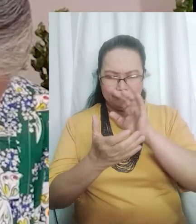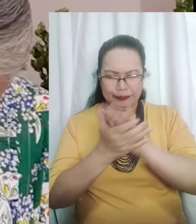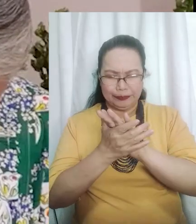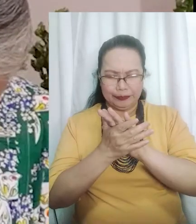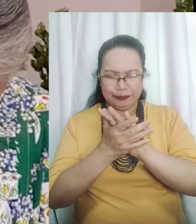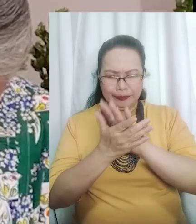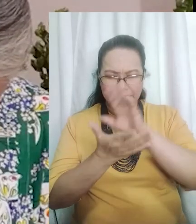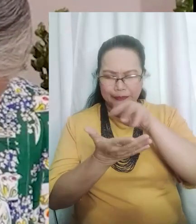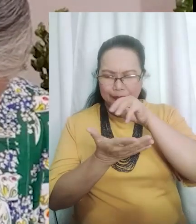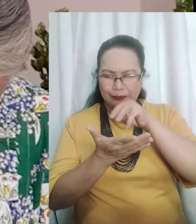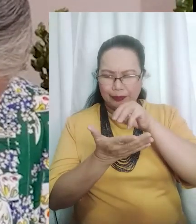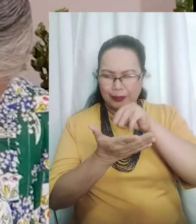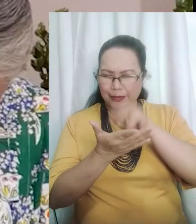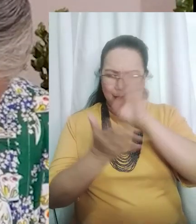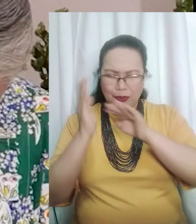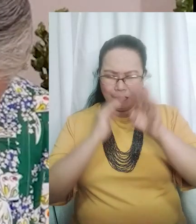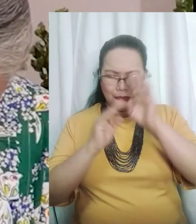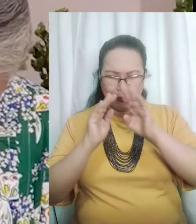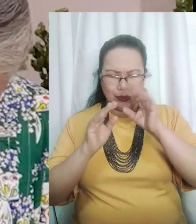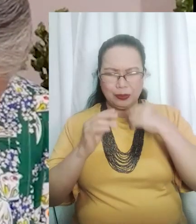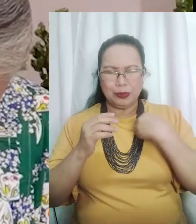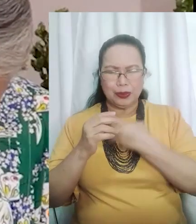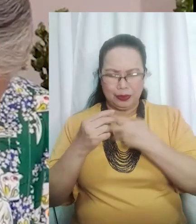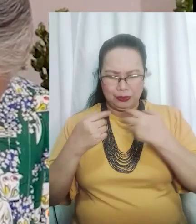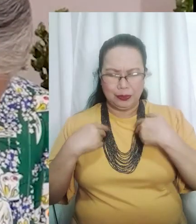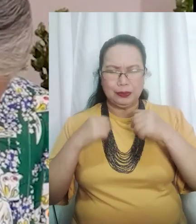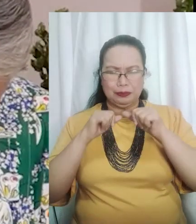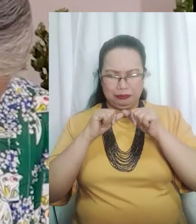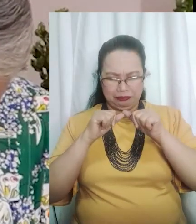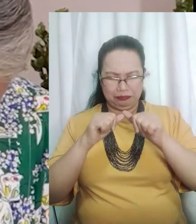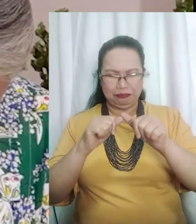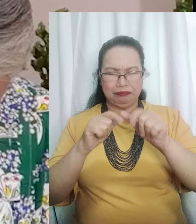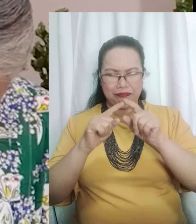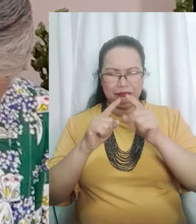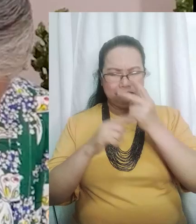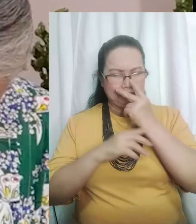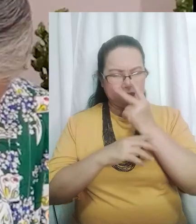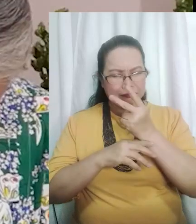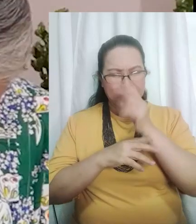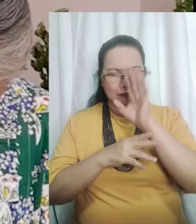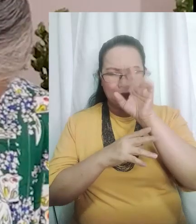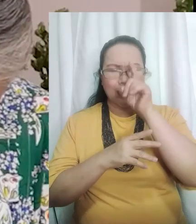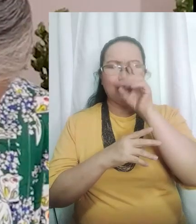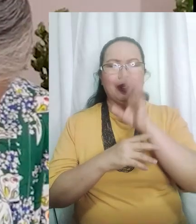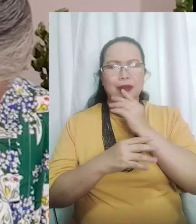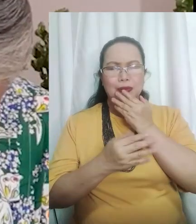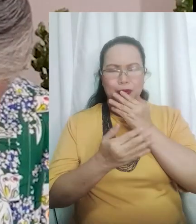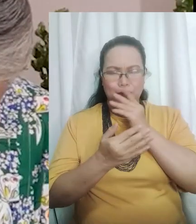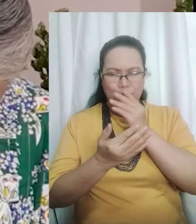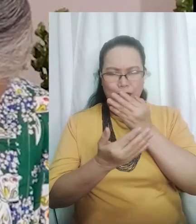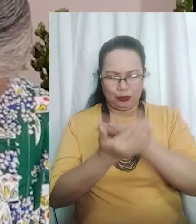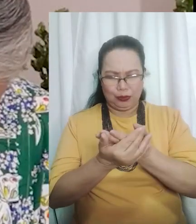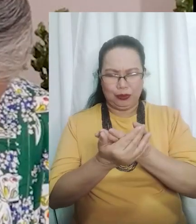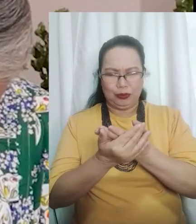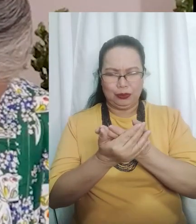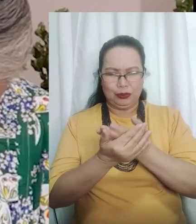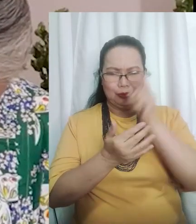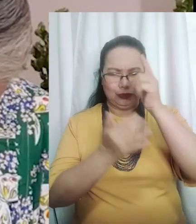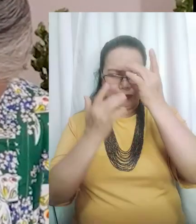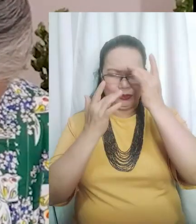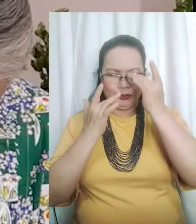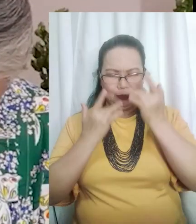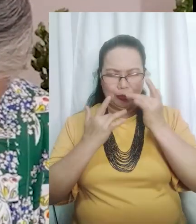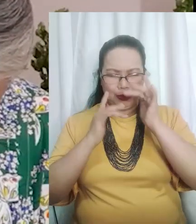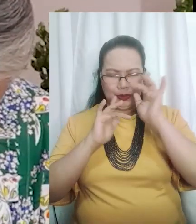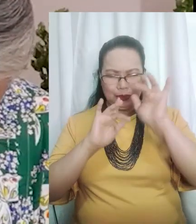in the midst of economic crisis, we will continue to taste and see your goodness because you are our merciful